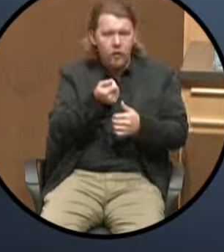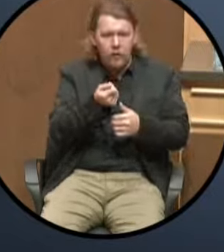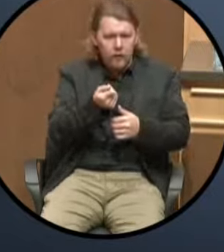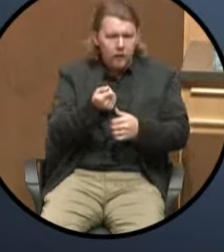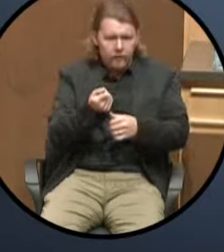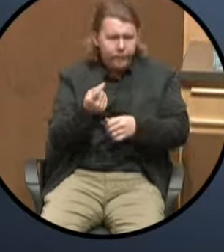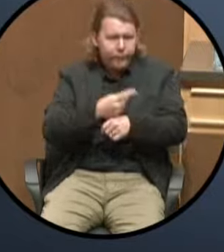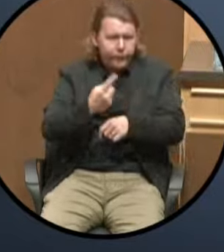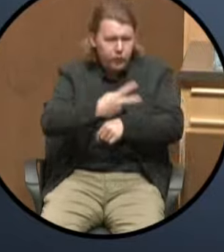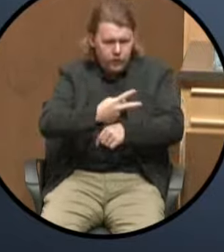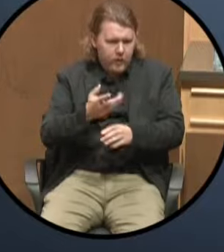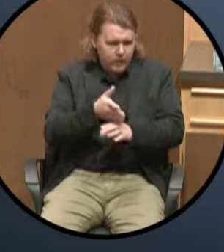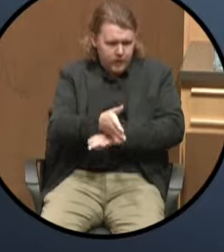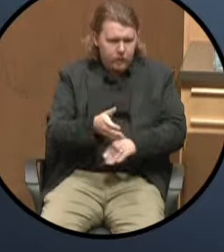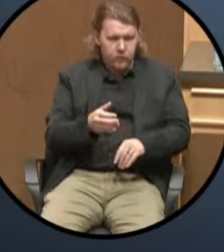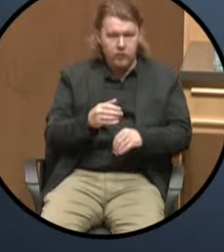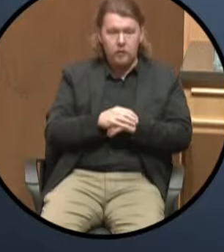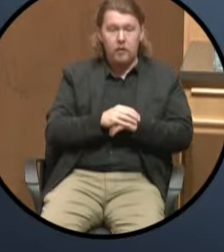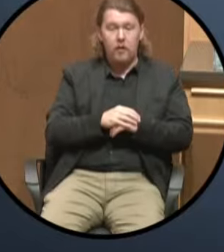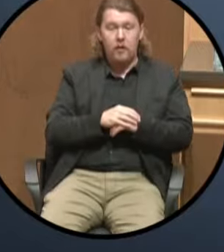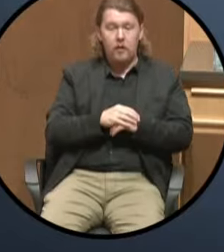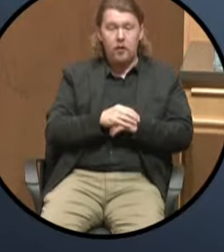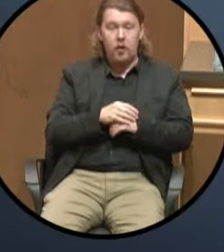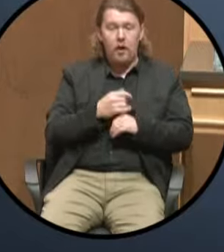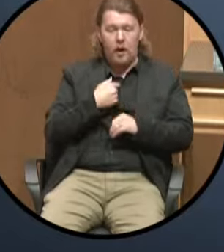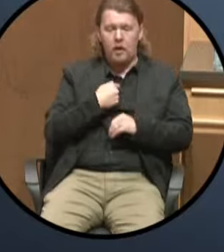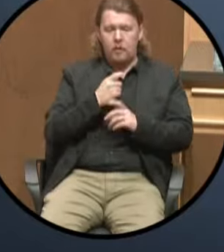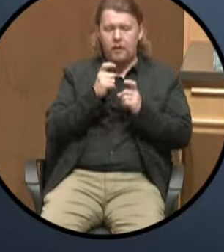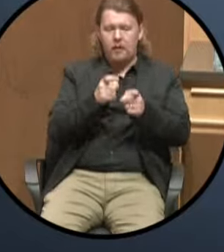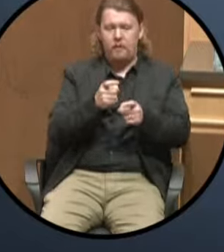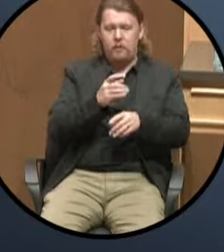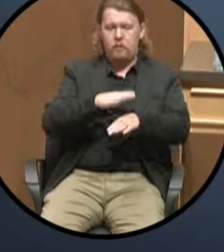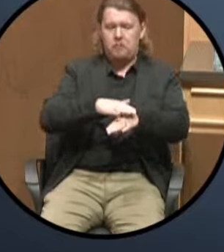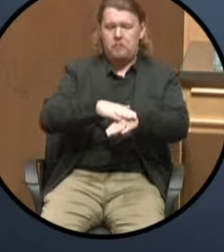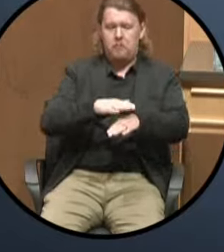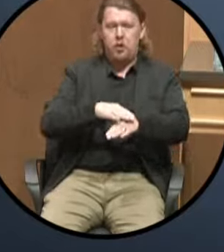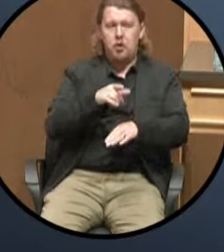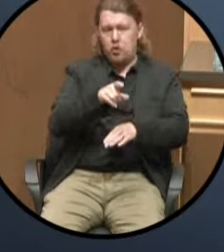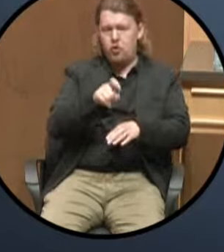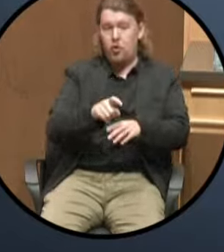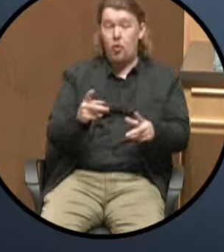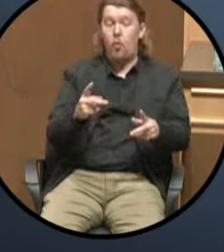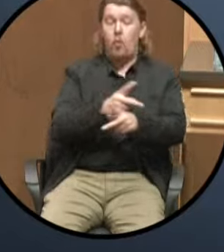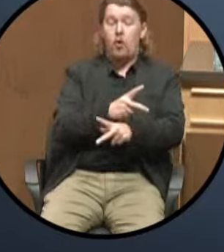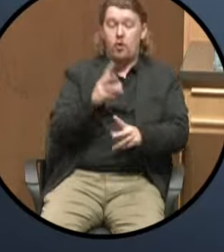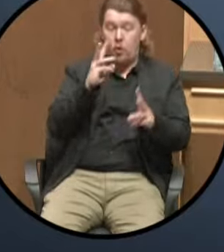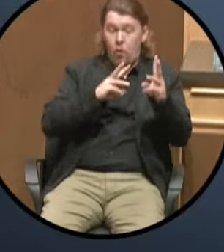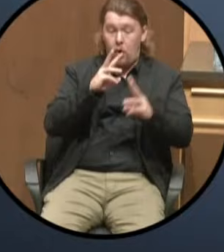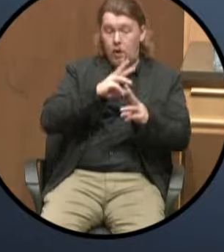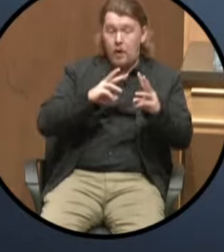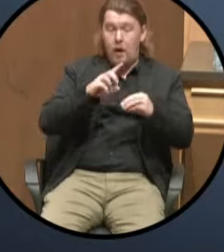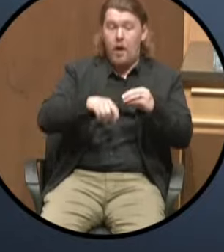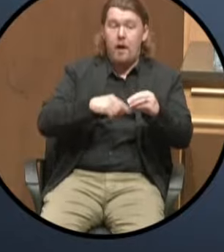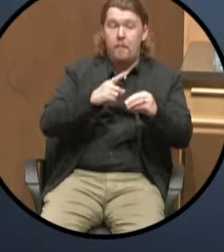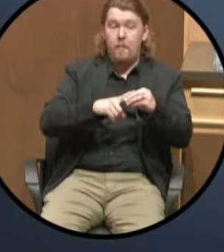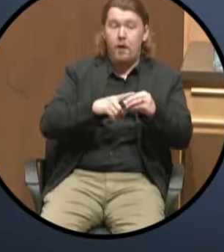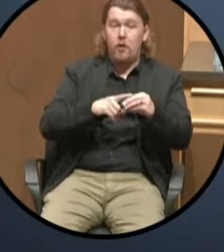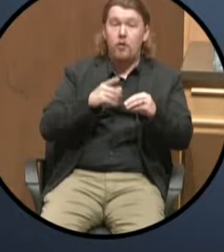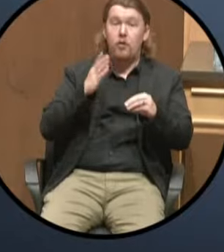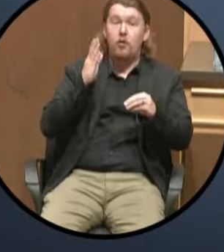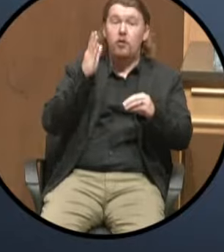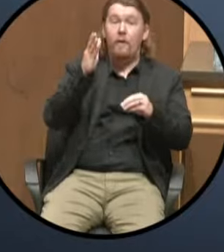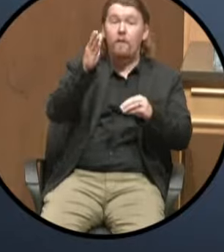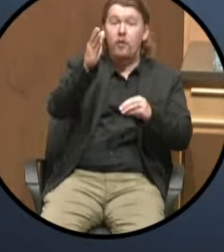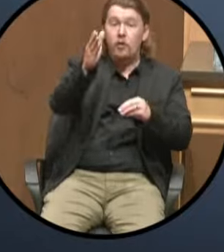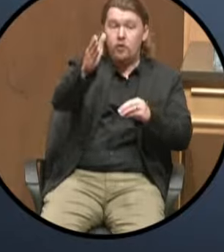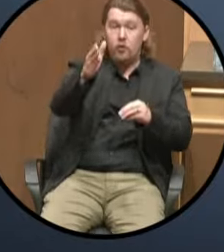caution, Felicia, I think you should really be more worried about the long-term side effects of